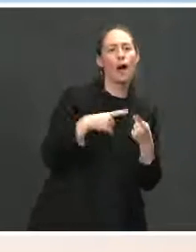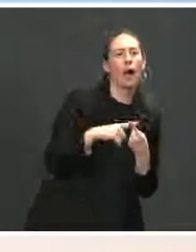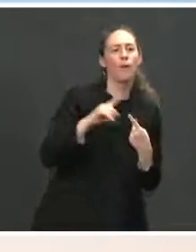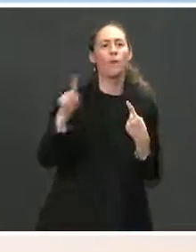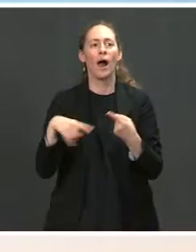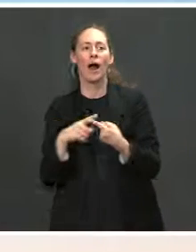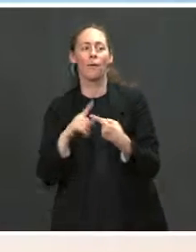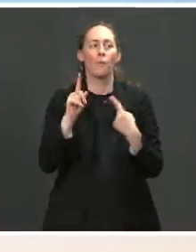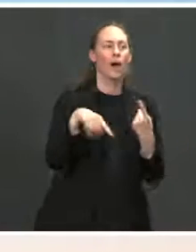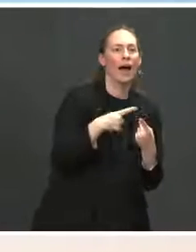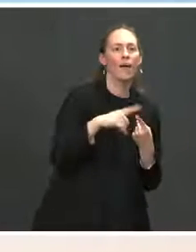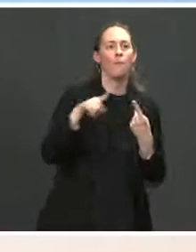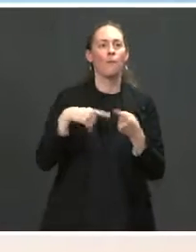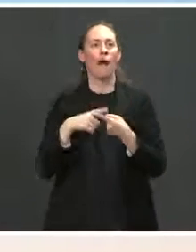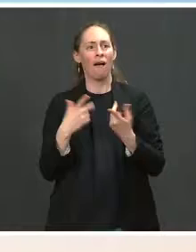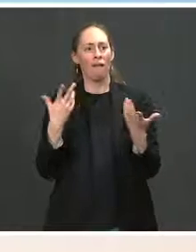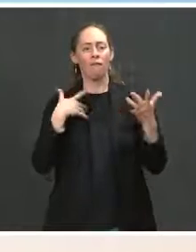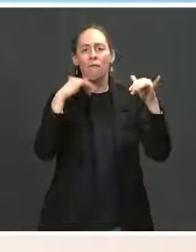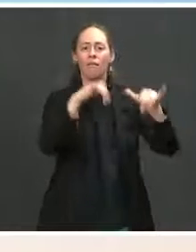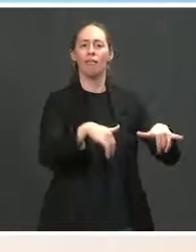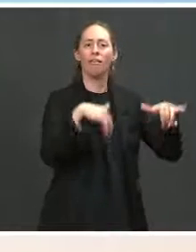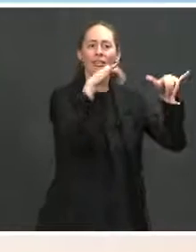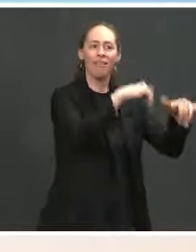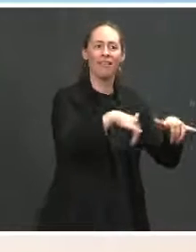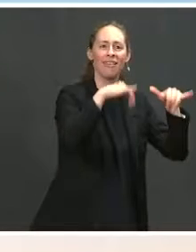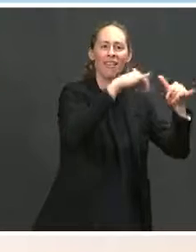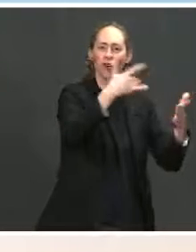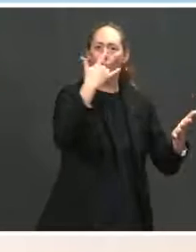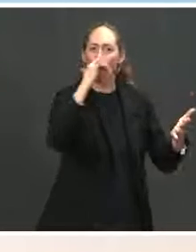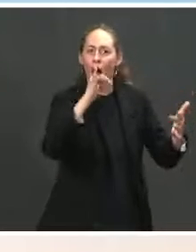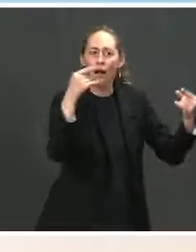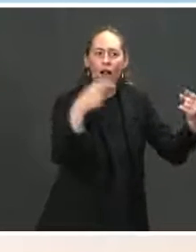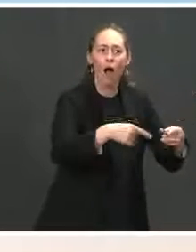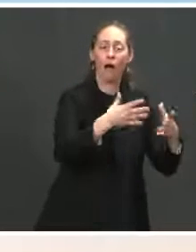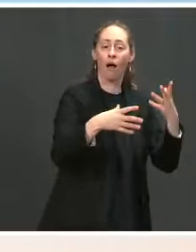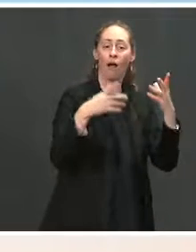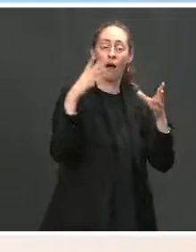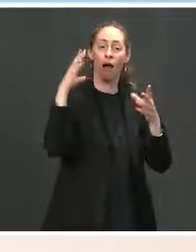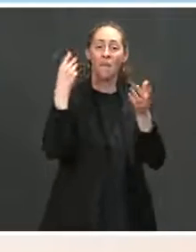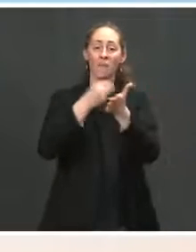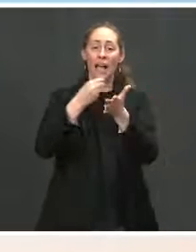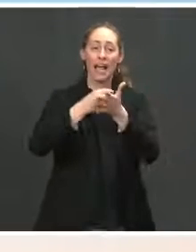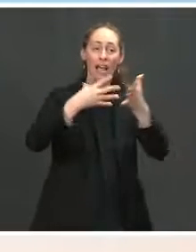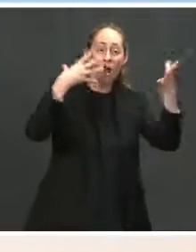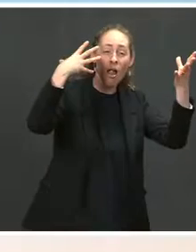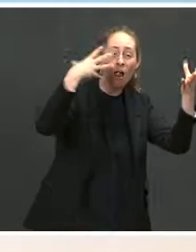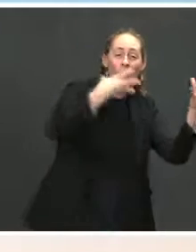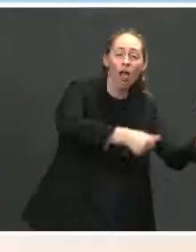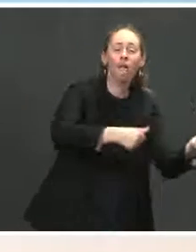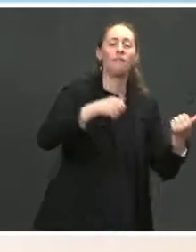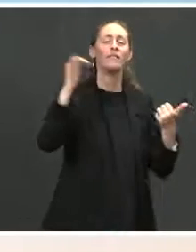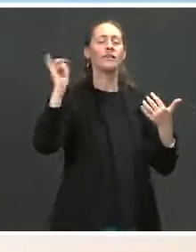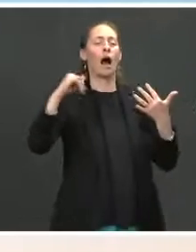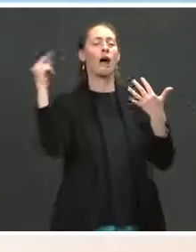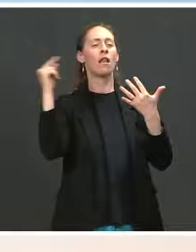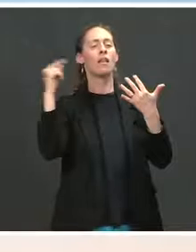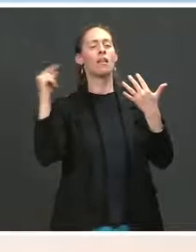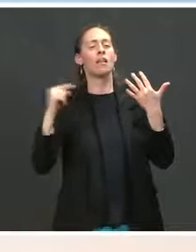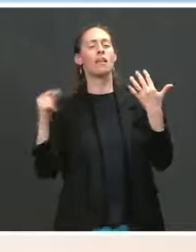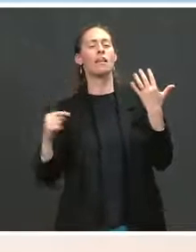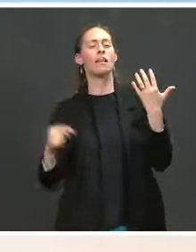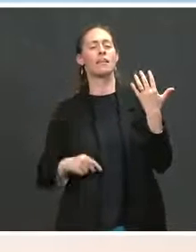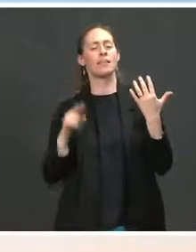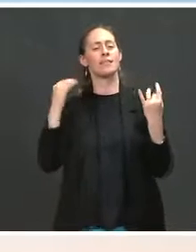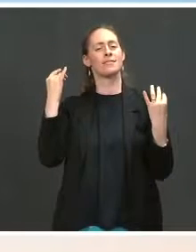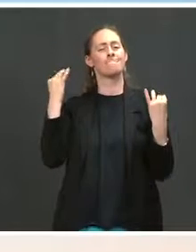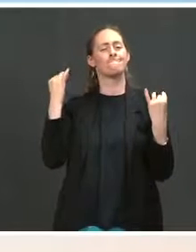it? Does that mean? What's the additional cost? These are all the factors in his mind. And as you look back at recent history, you know,